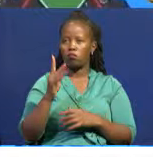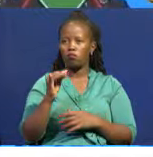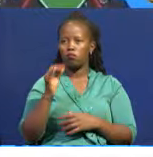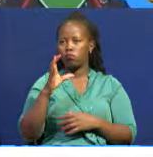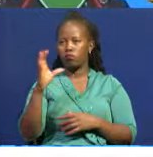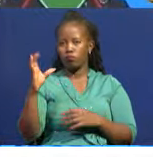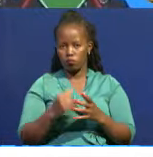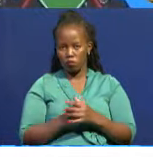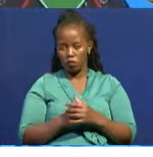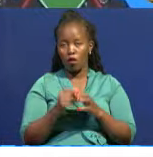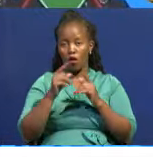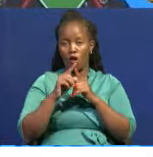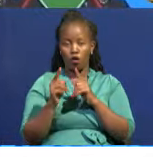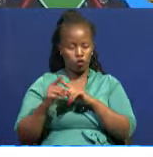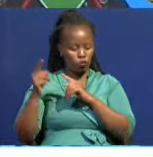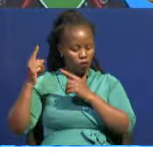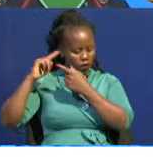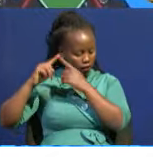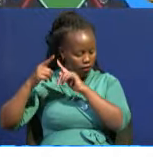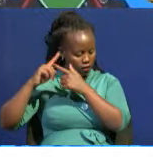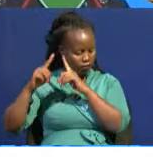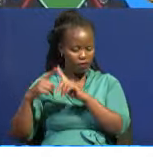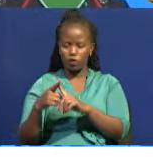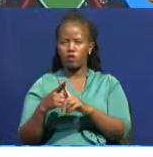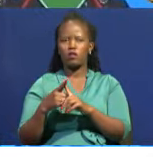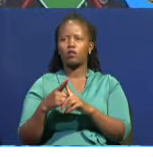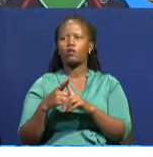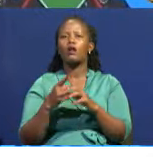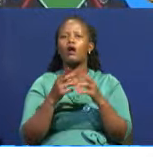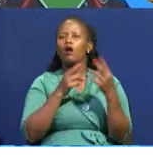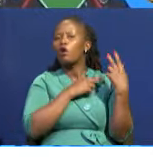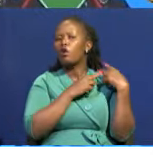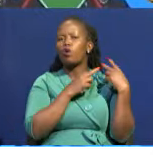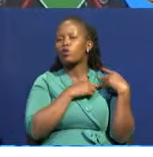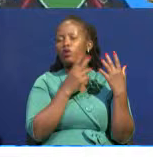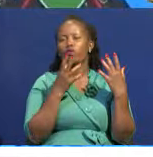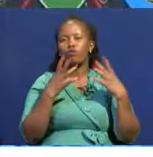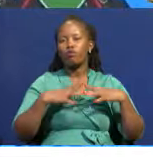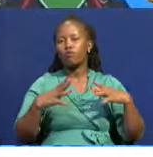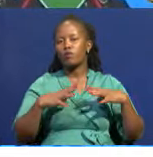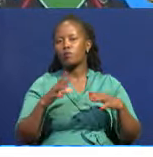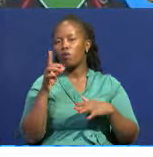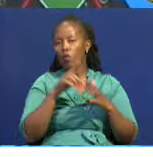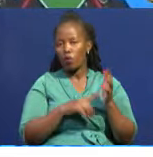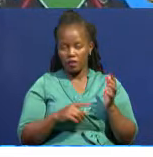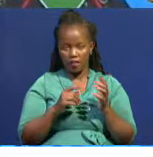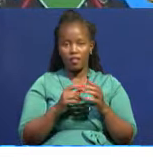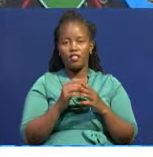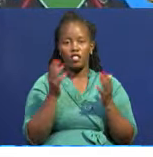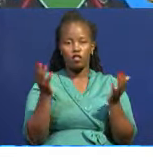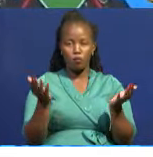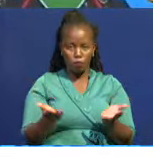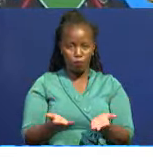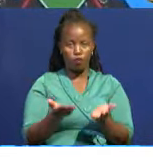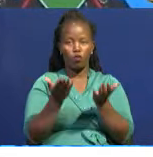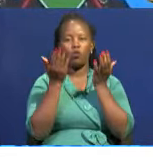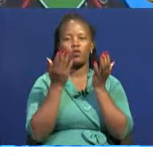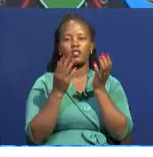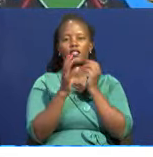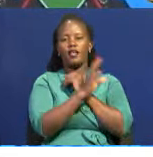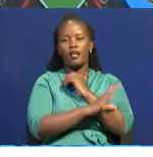Just as a reflection, what is the role of citizens in appreciating and promoting our